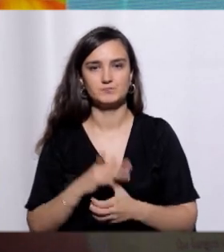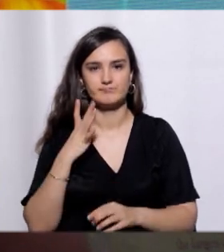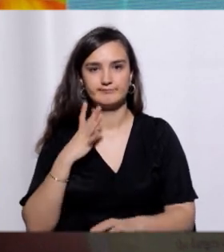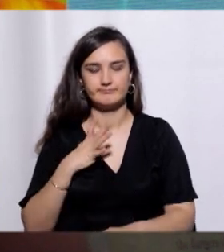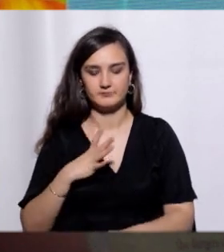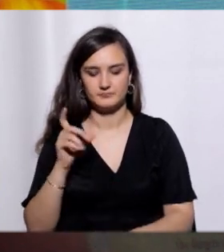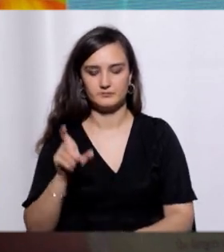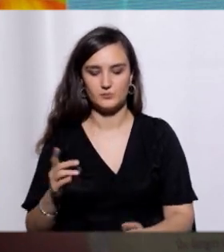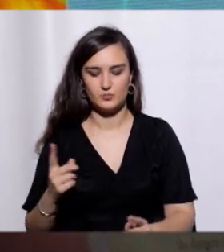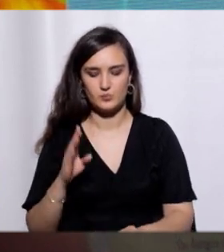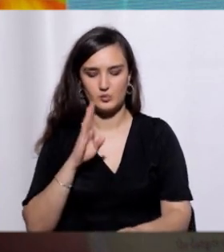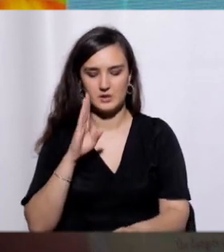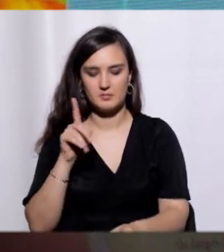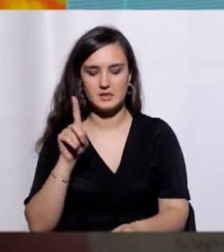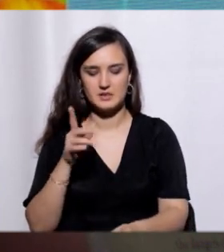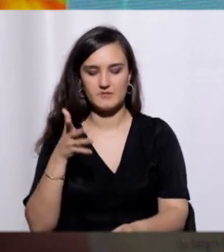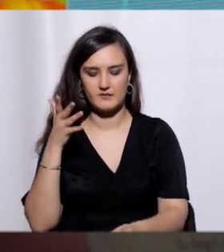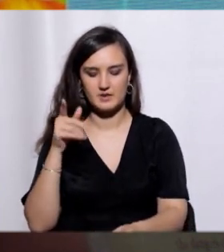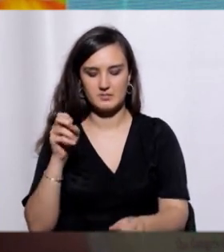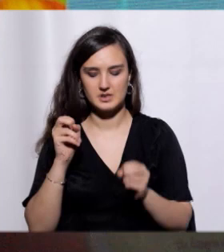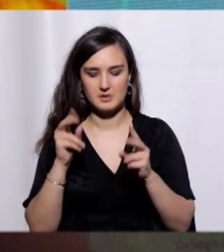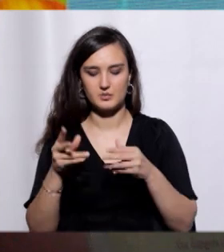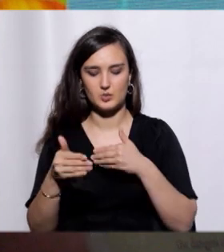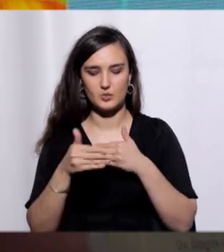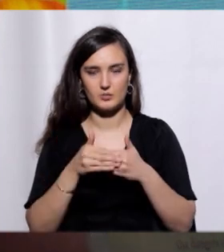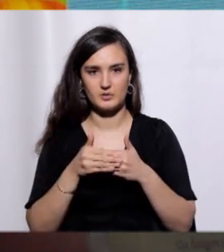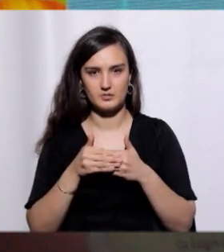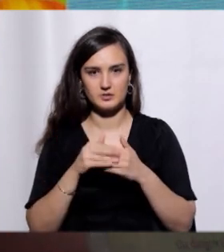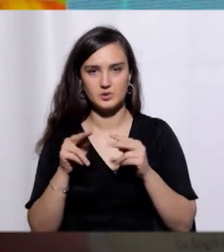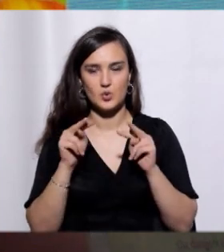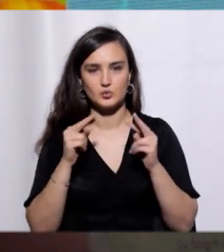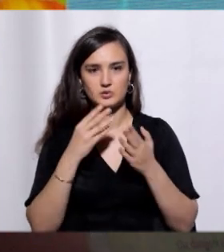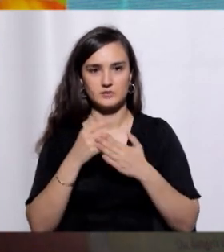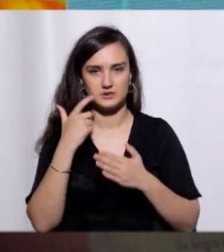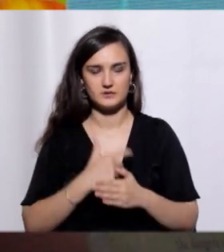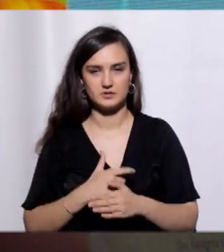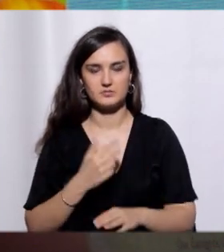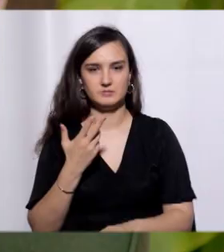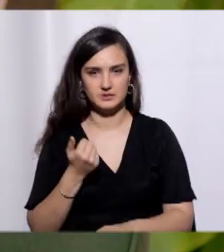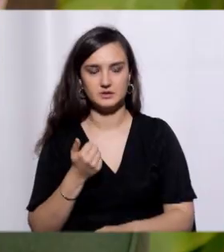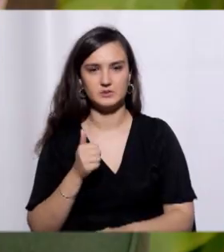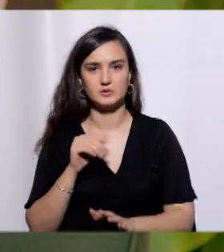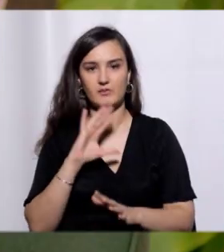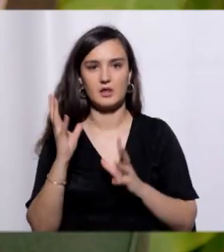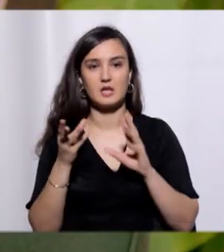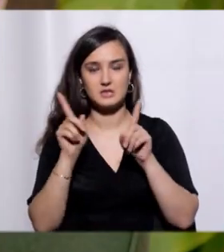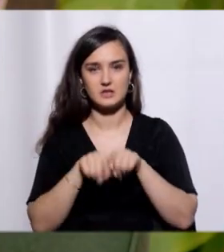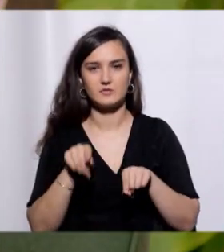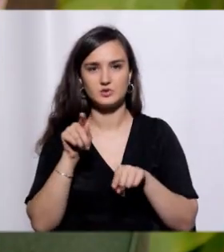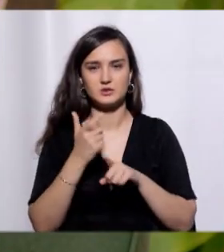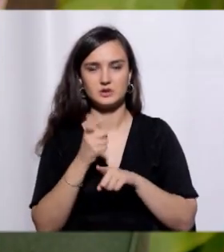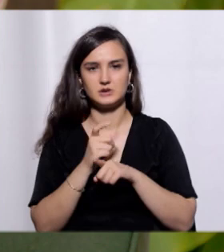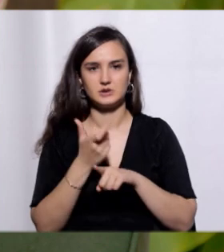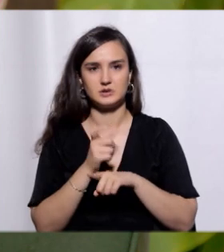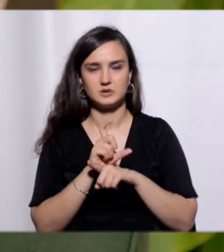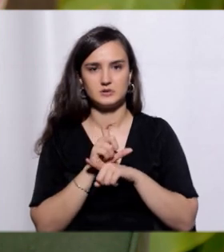passionate nature, but she also realizes the dangers that she can get into and controls herself. Yes, although she's a